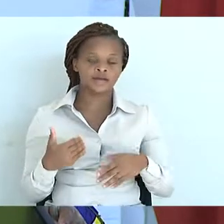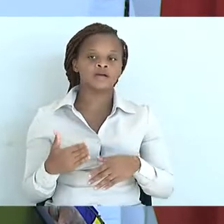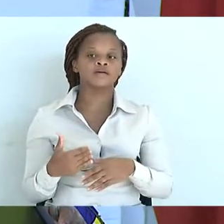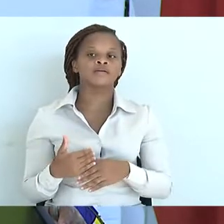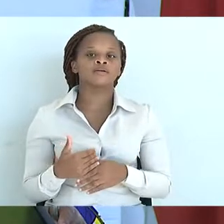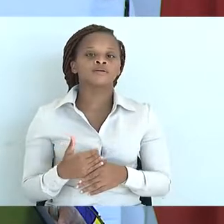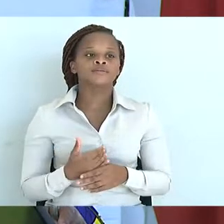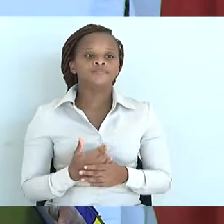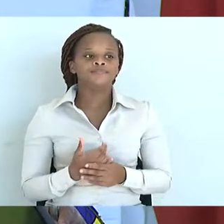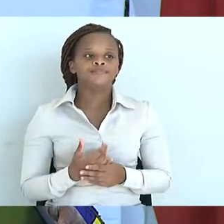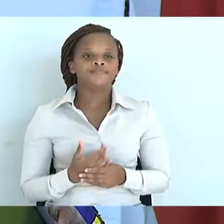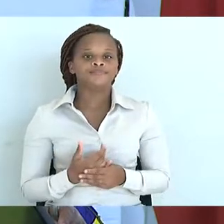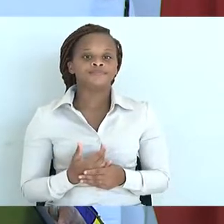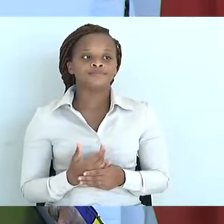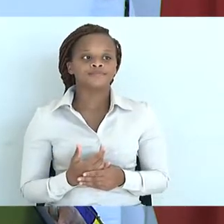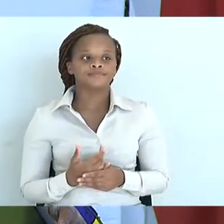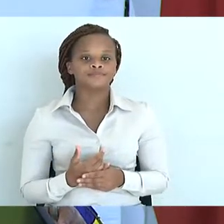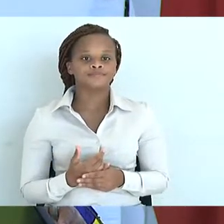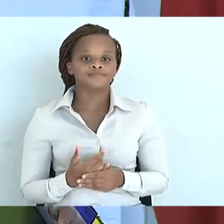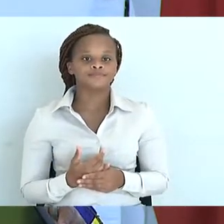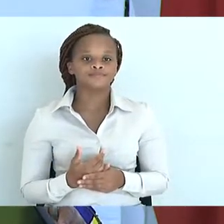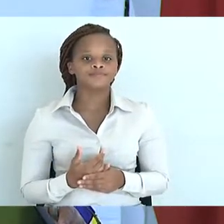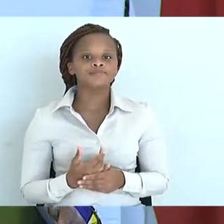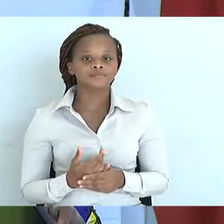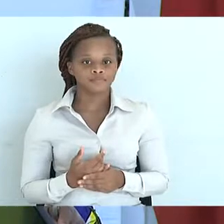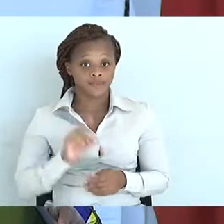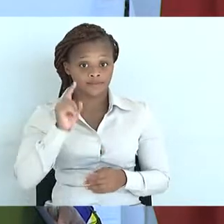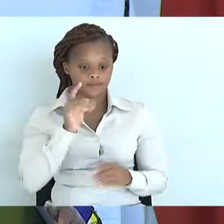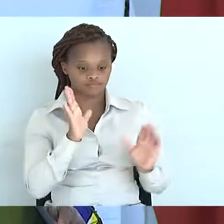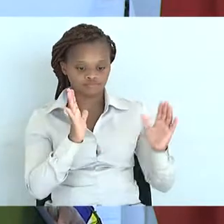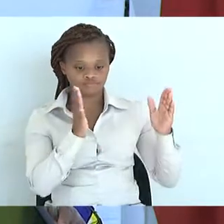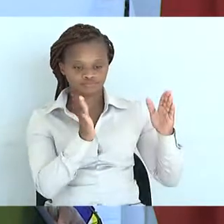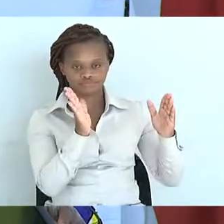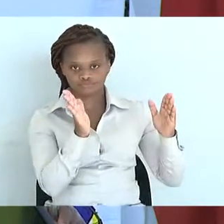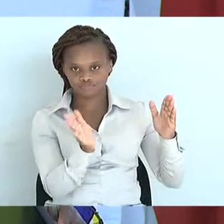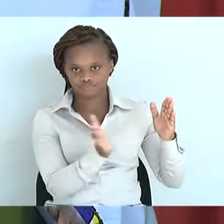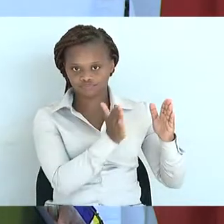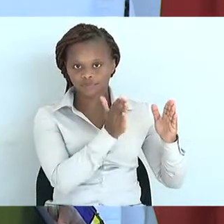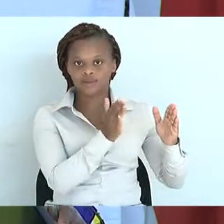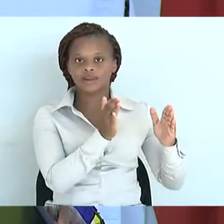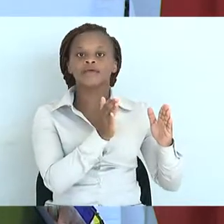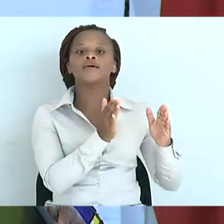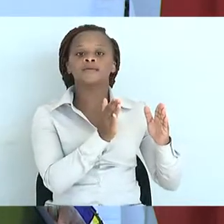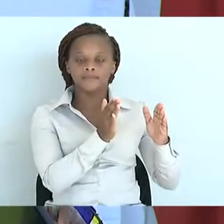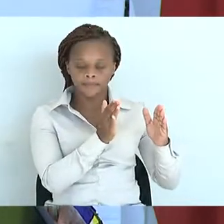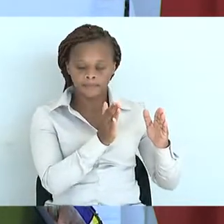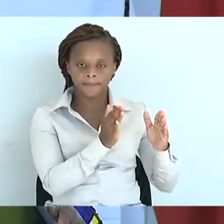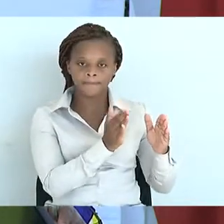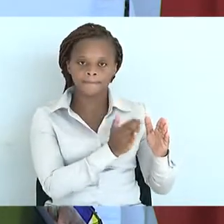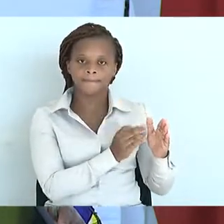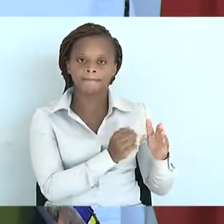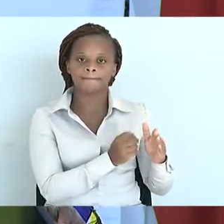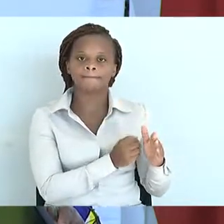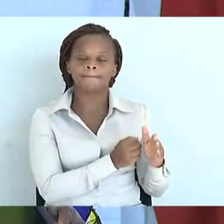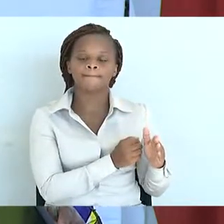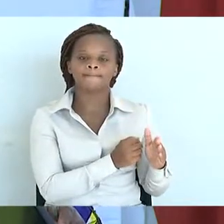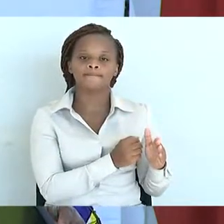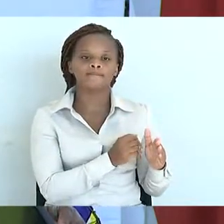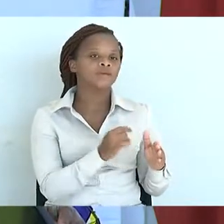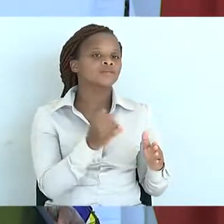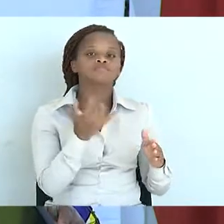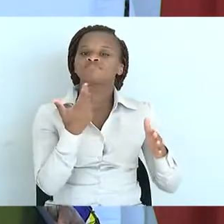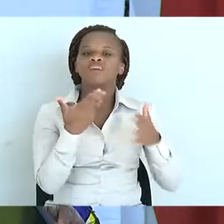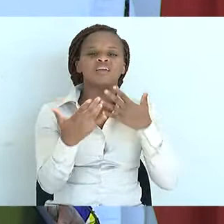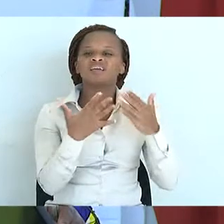If there are questions from this side, on my extreme right,